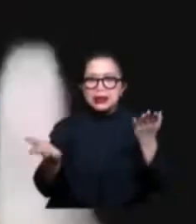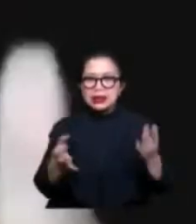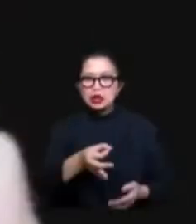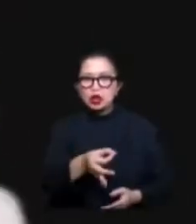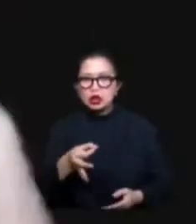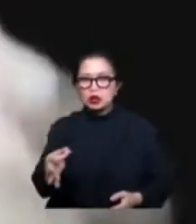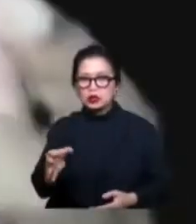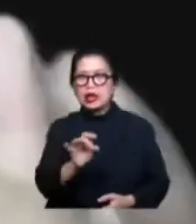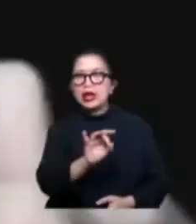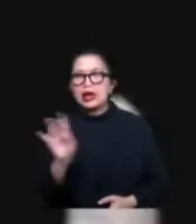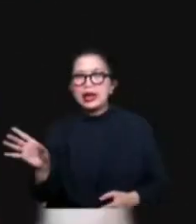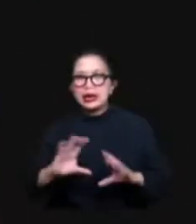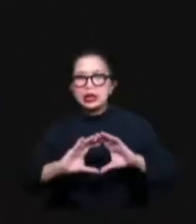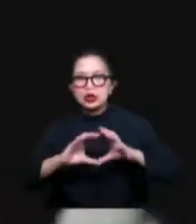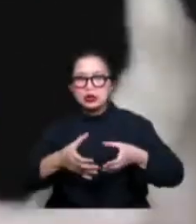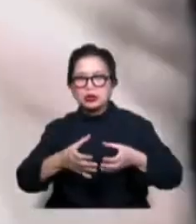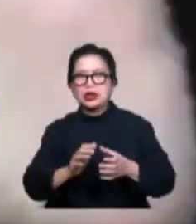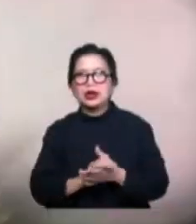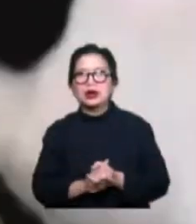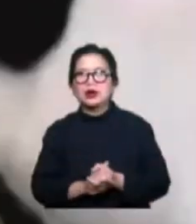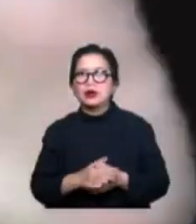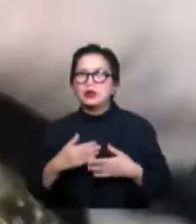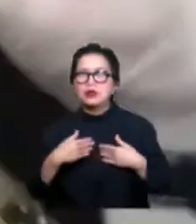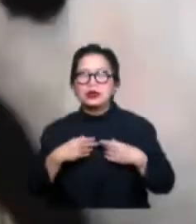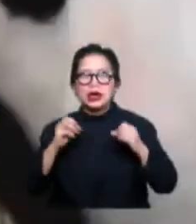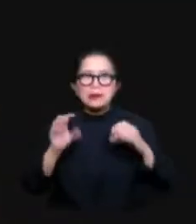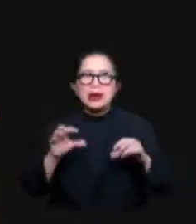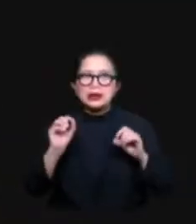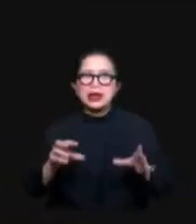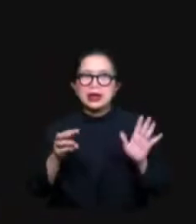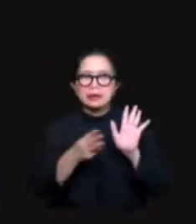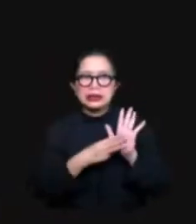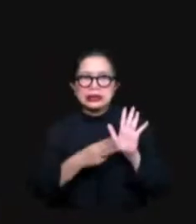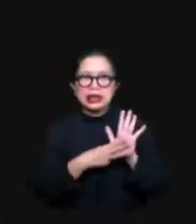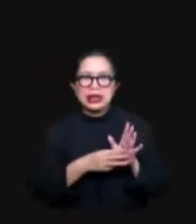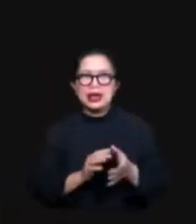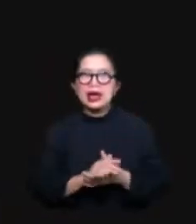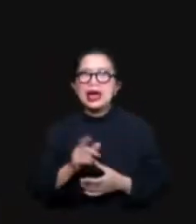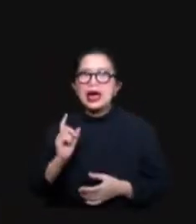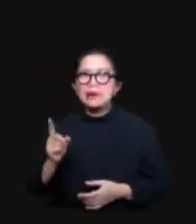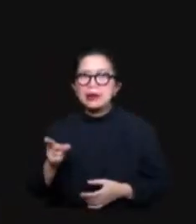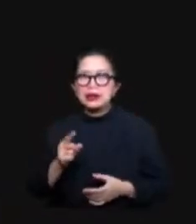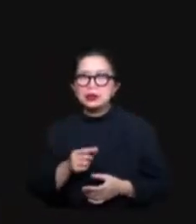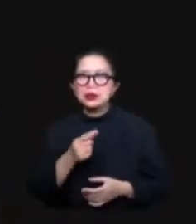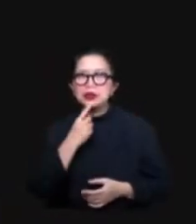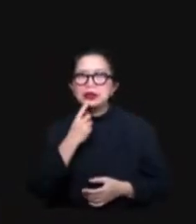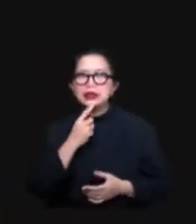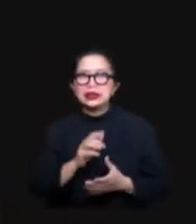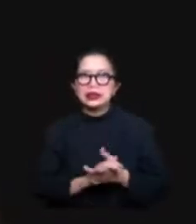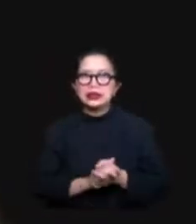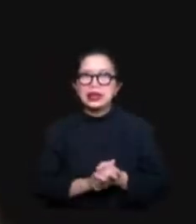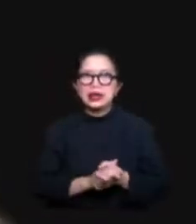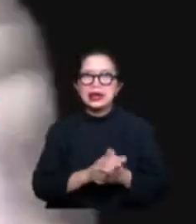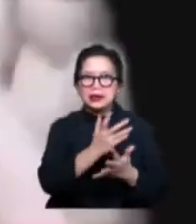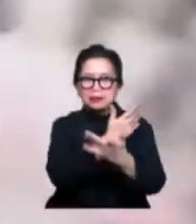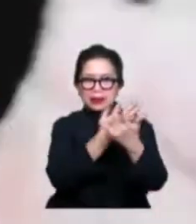have many problems. The biggest problem is the patterns of urbanizations. We can see in